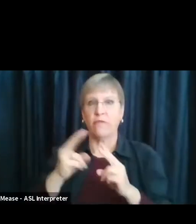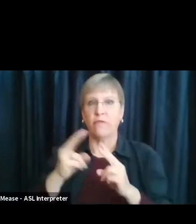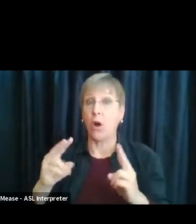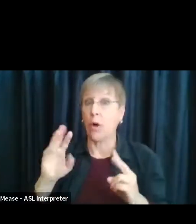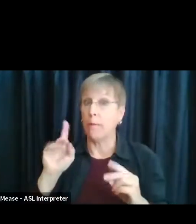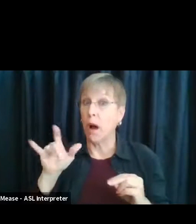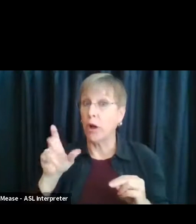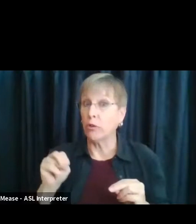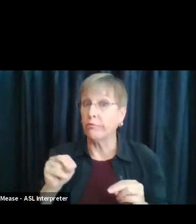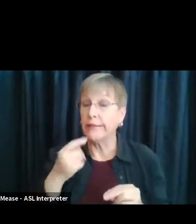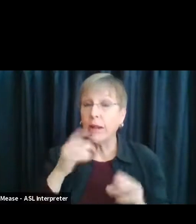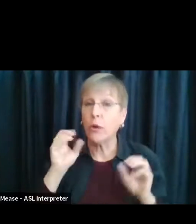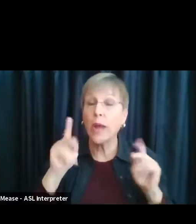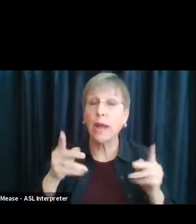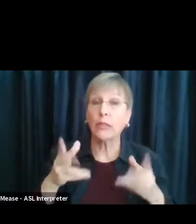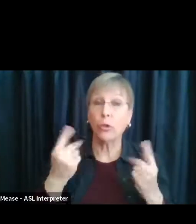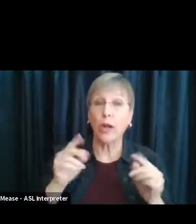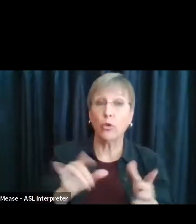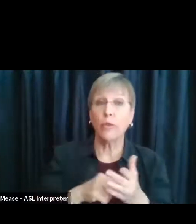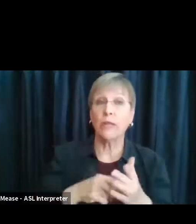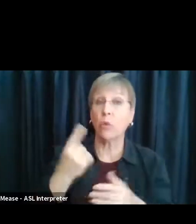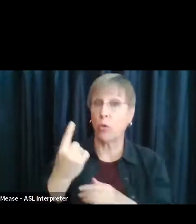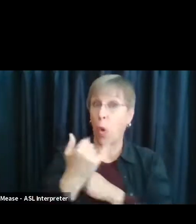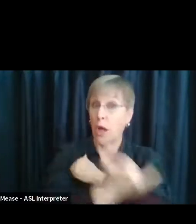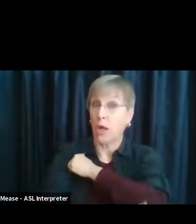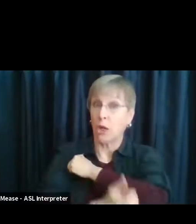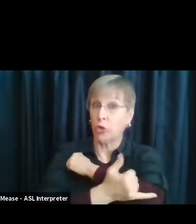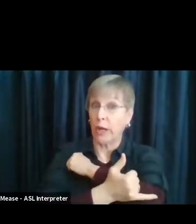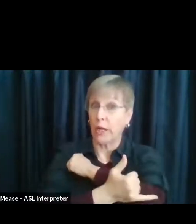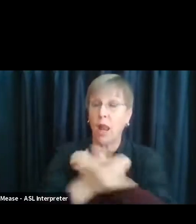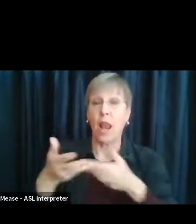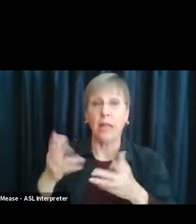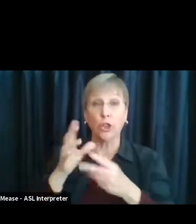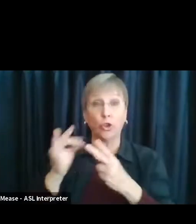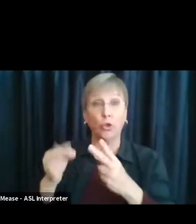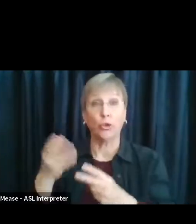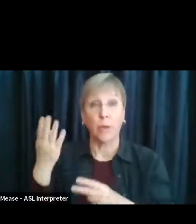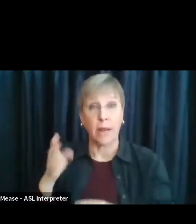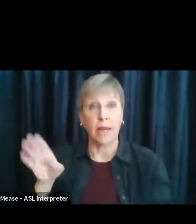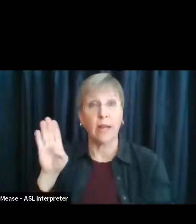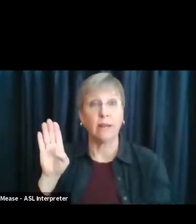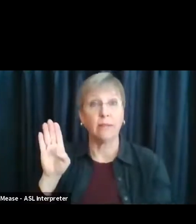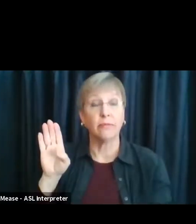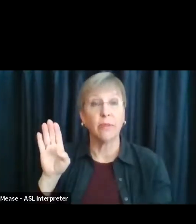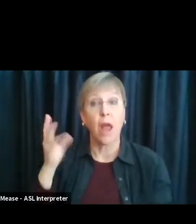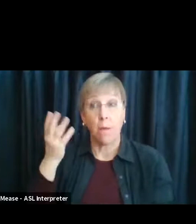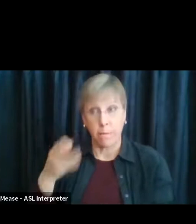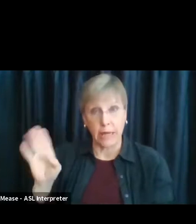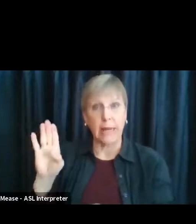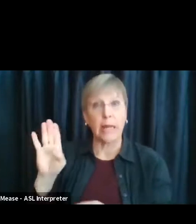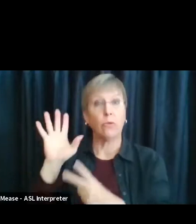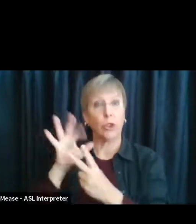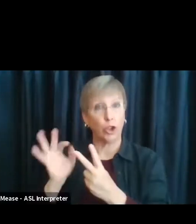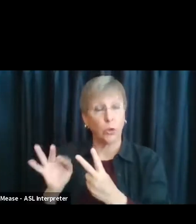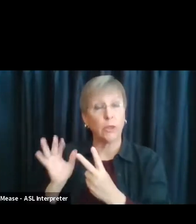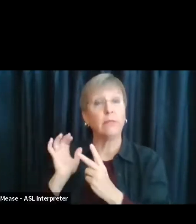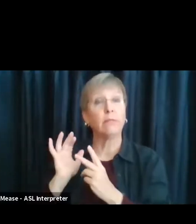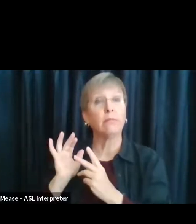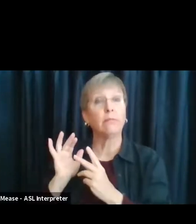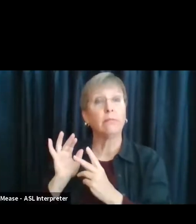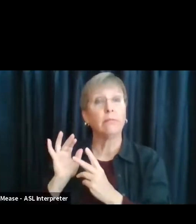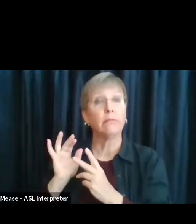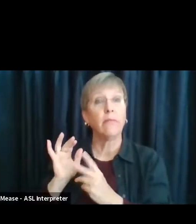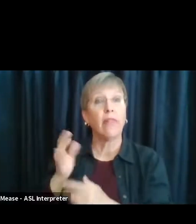so he said, okay, let's try to do it with one country and let's choose Benin. Once Benin was chosen, they had